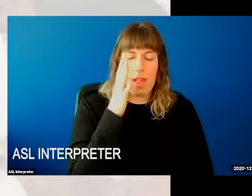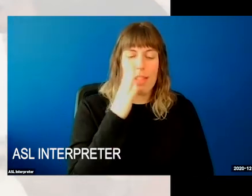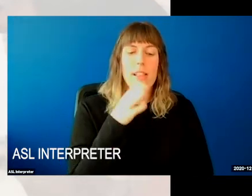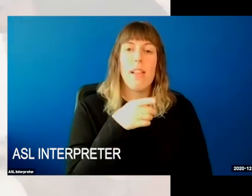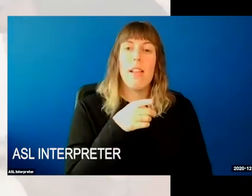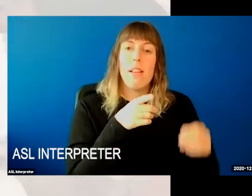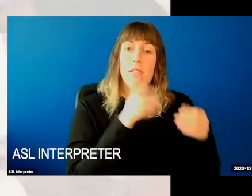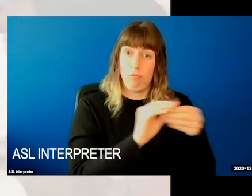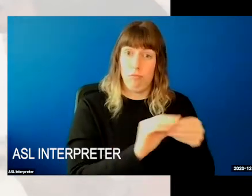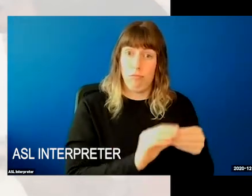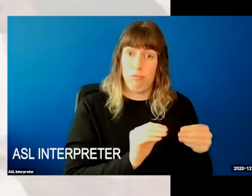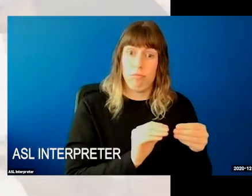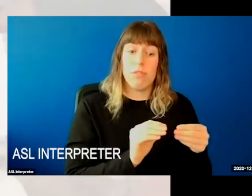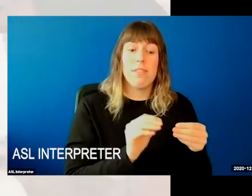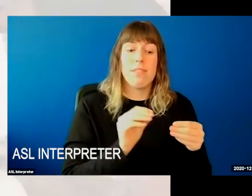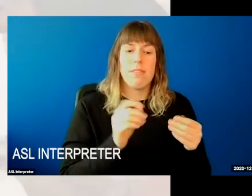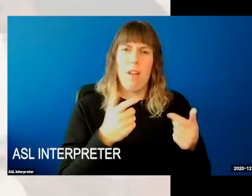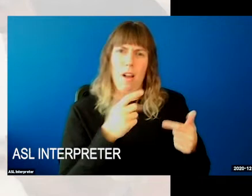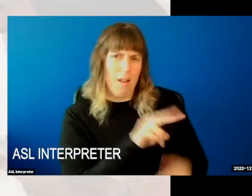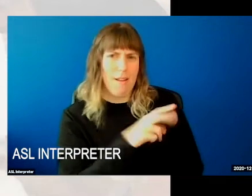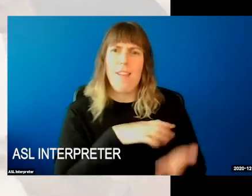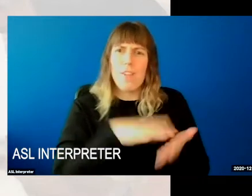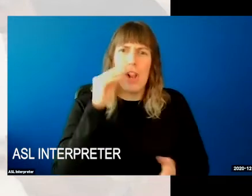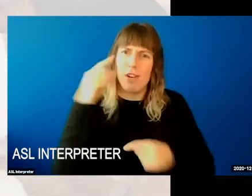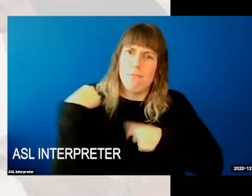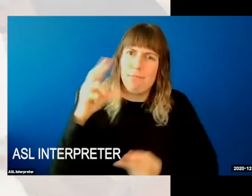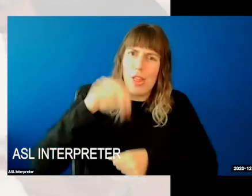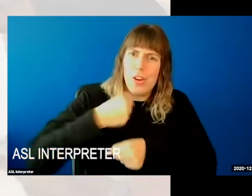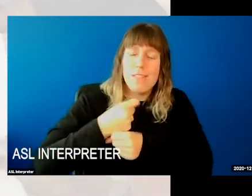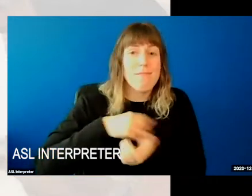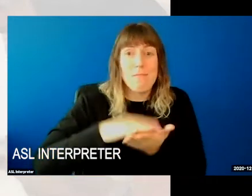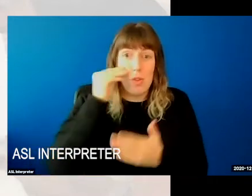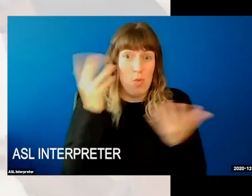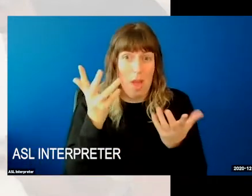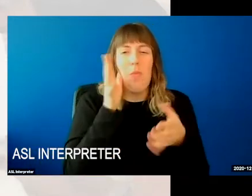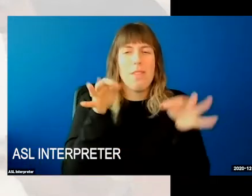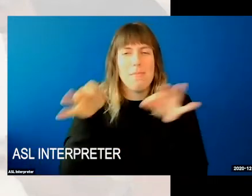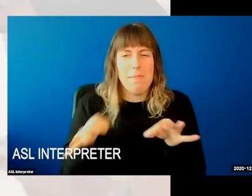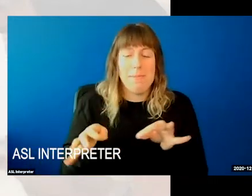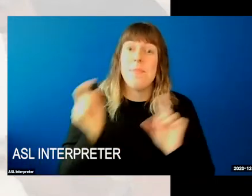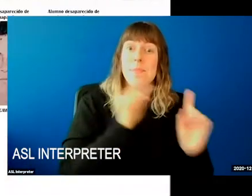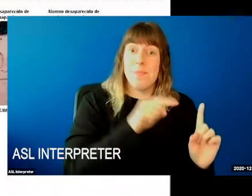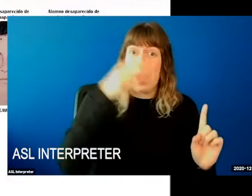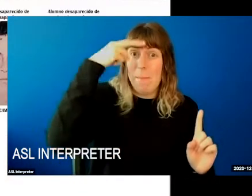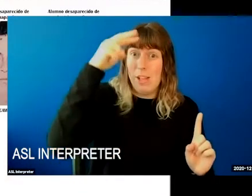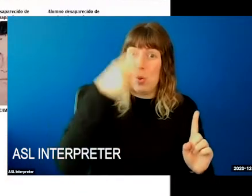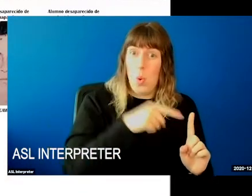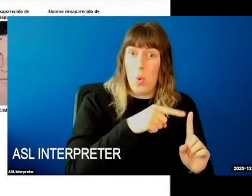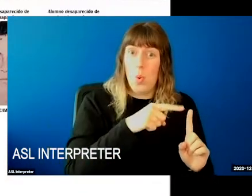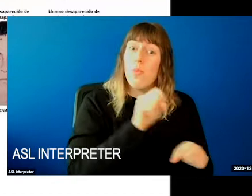tell you something about what I've learned from 30 years of this kind of work. So this work in Mexico started